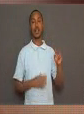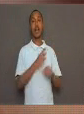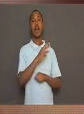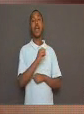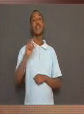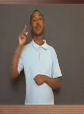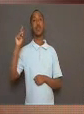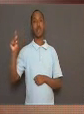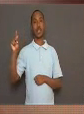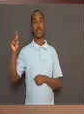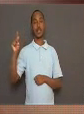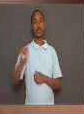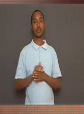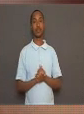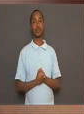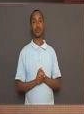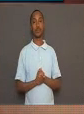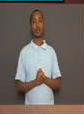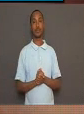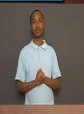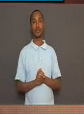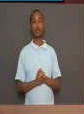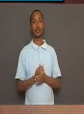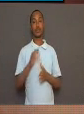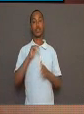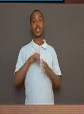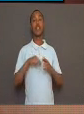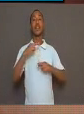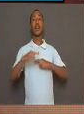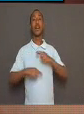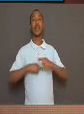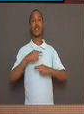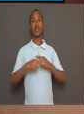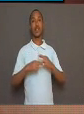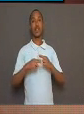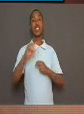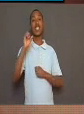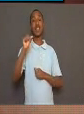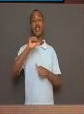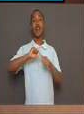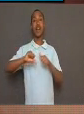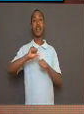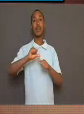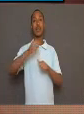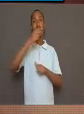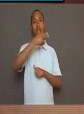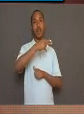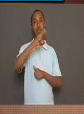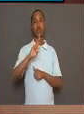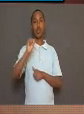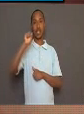and the products. In the reaction, the sulfur atom in hydrogen